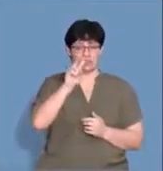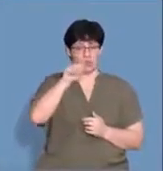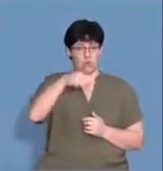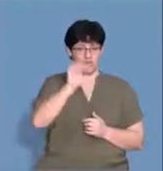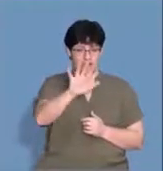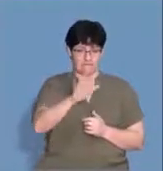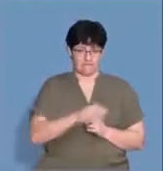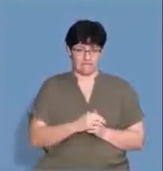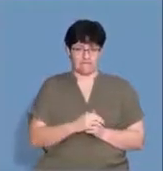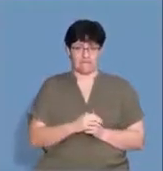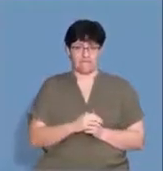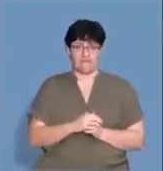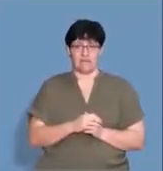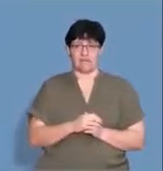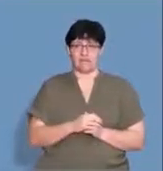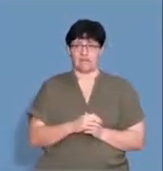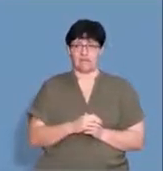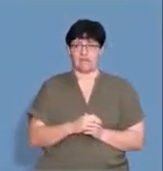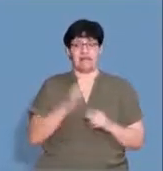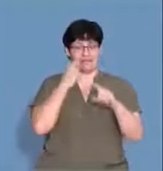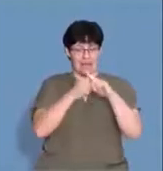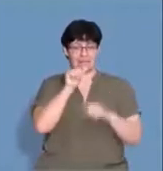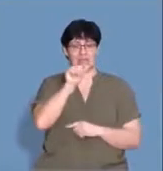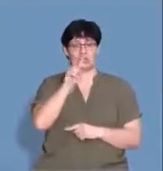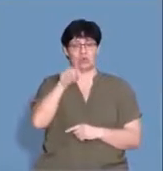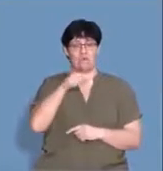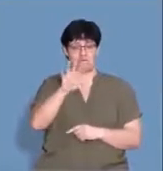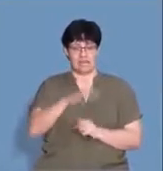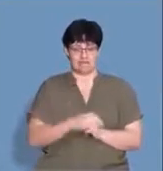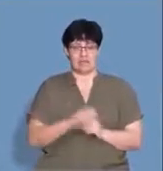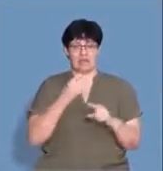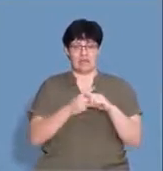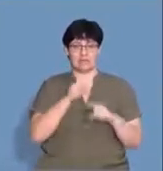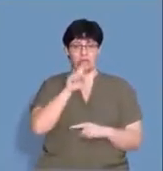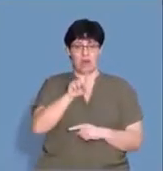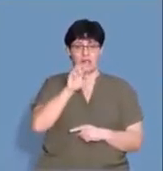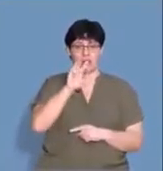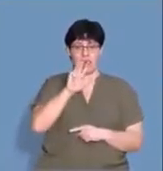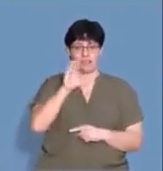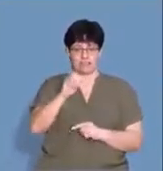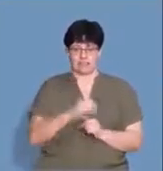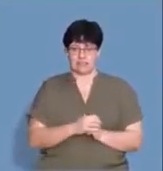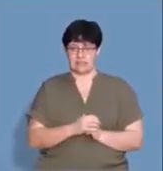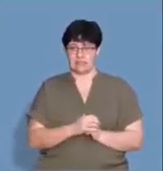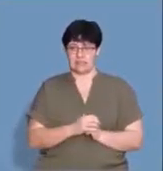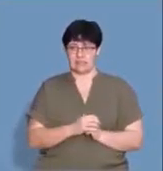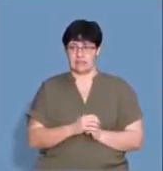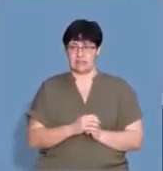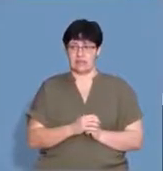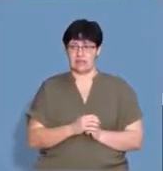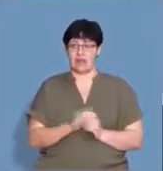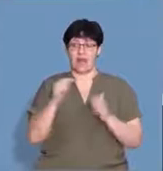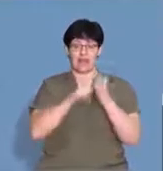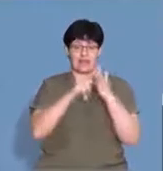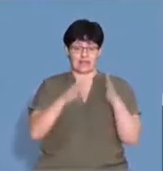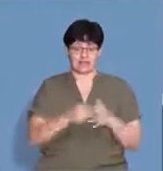62,5 times by 62,5 times by 190. And on my